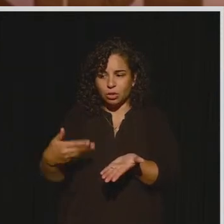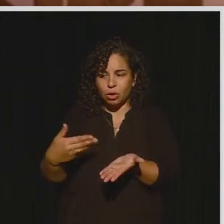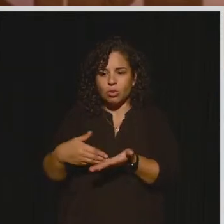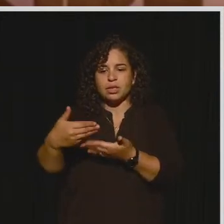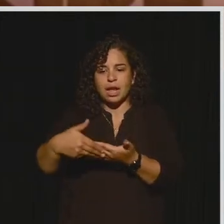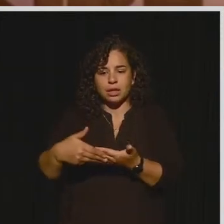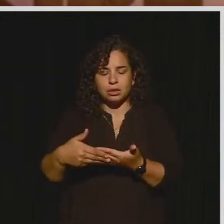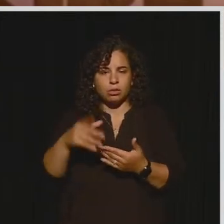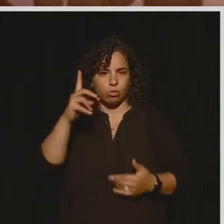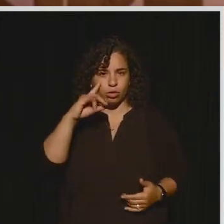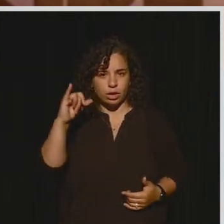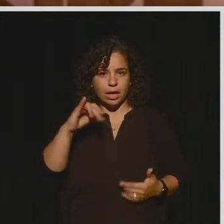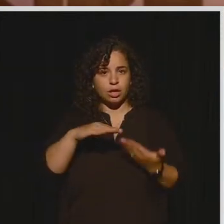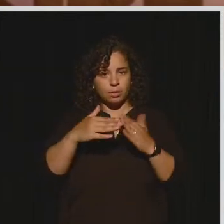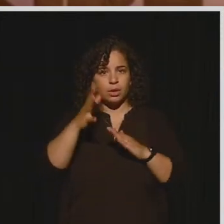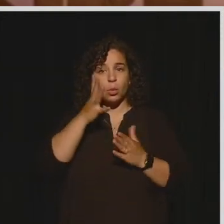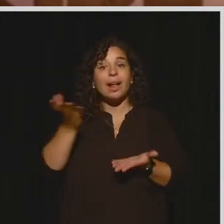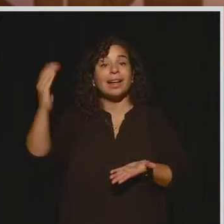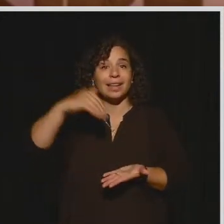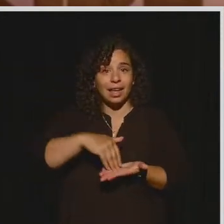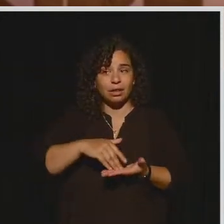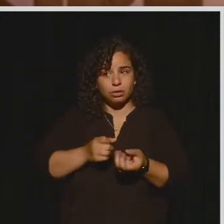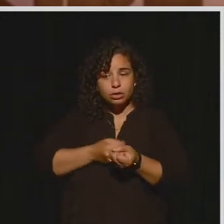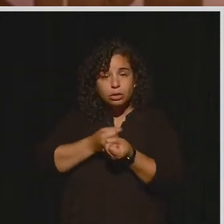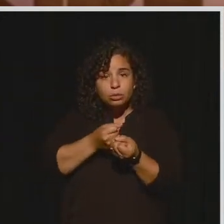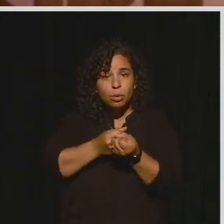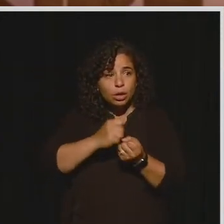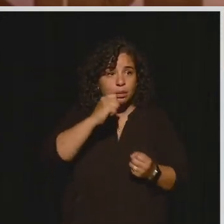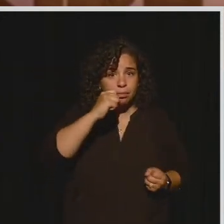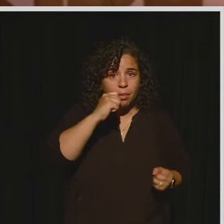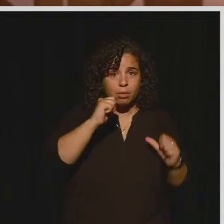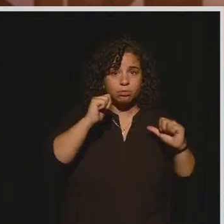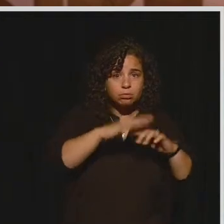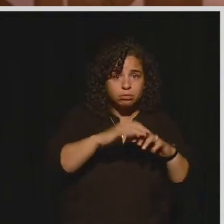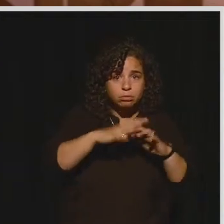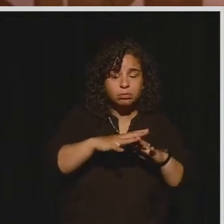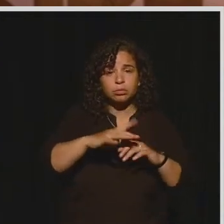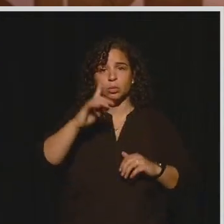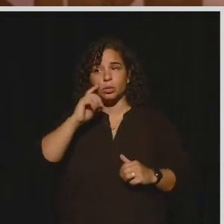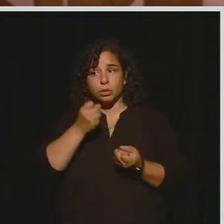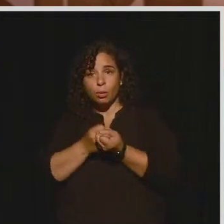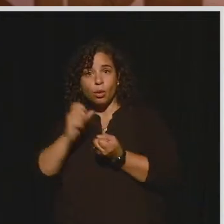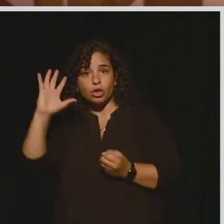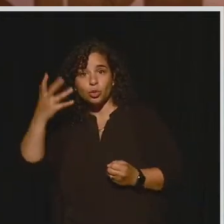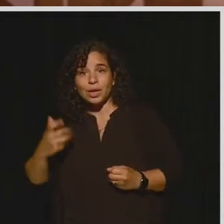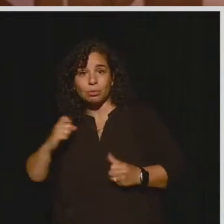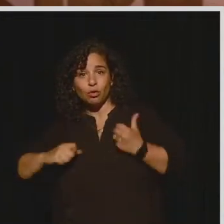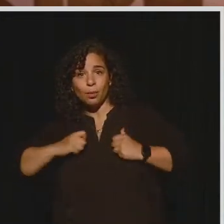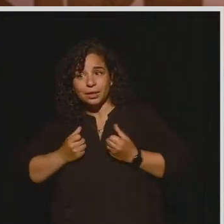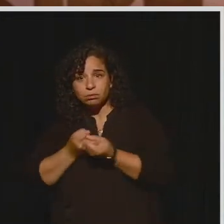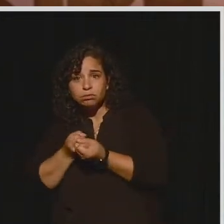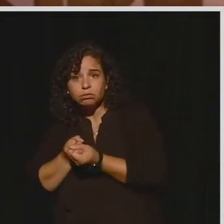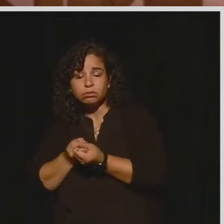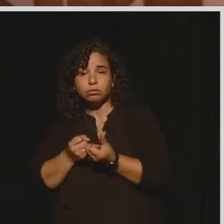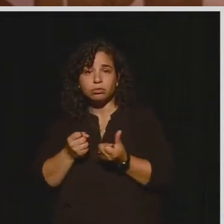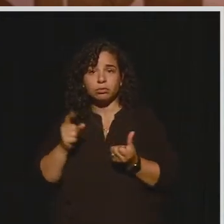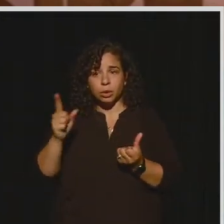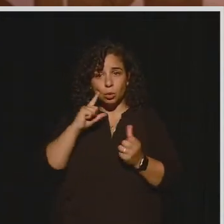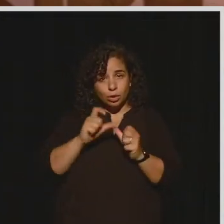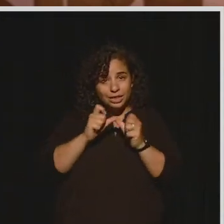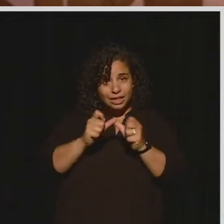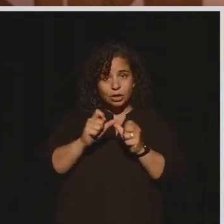back and support the bars, support the drag queens, and continue having that as part of our core? Or is that going to